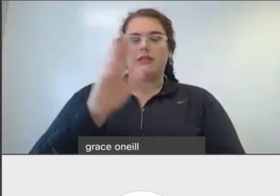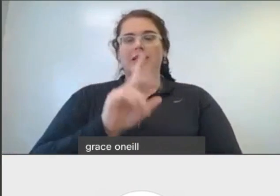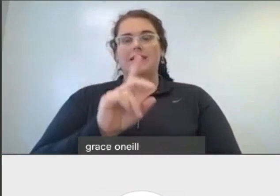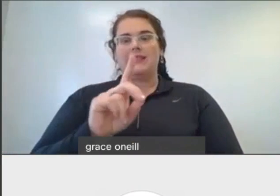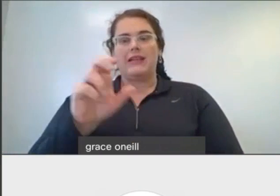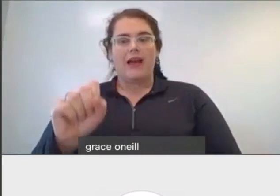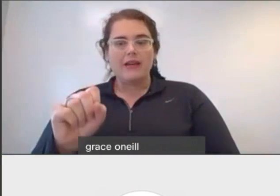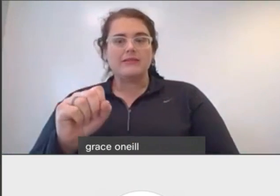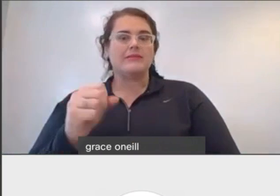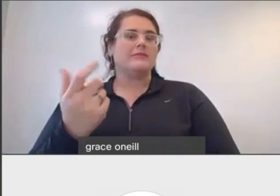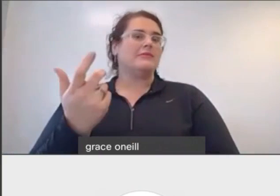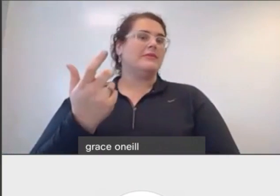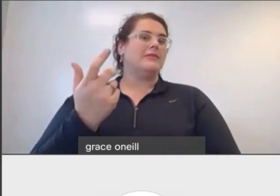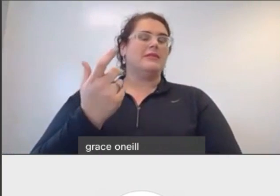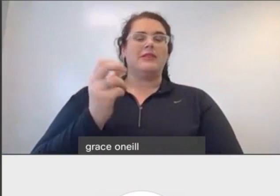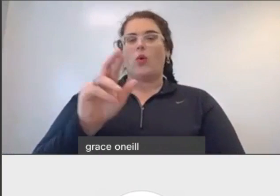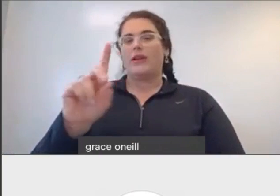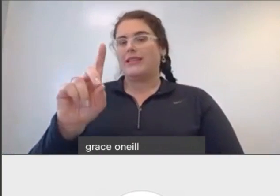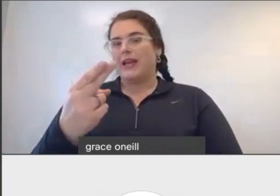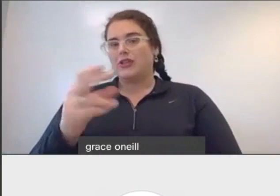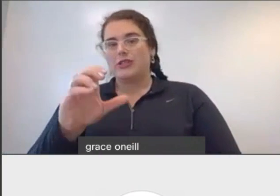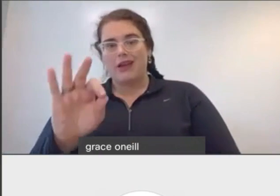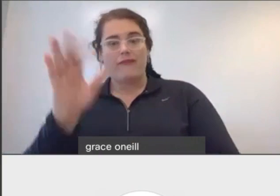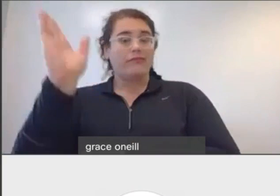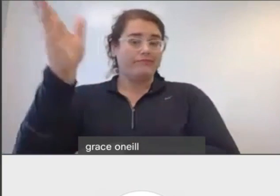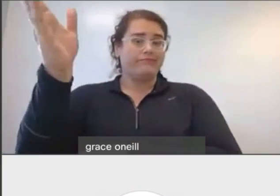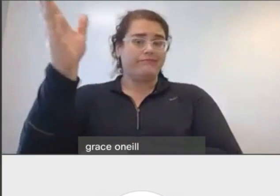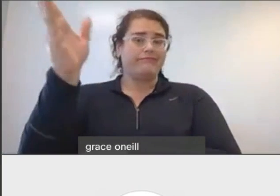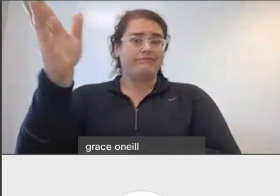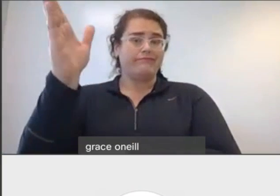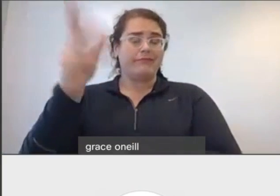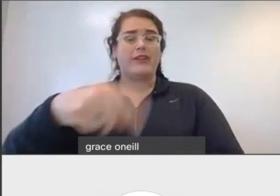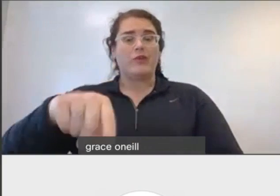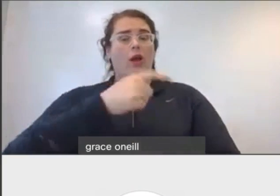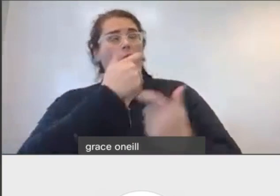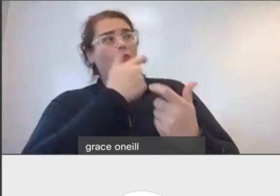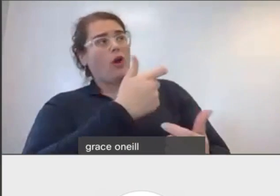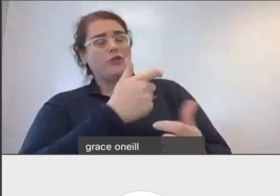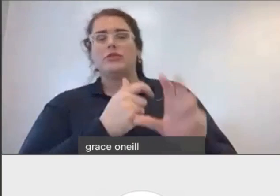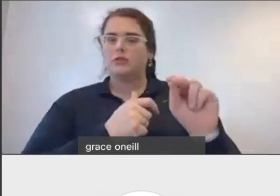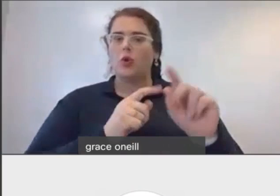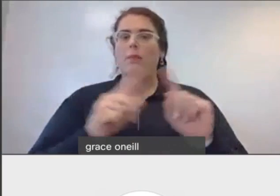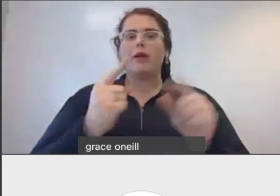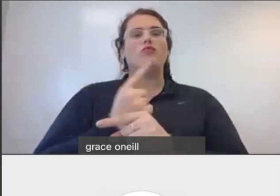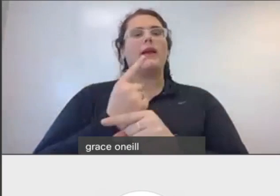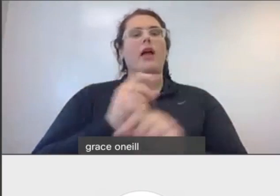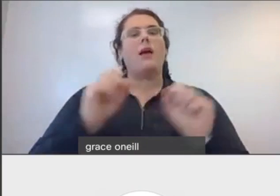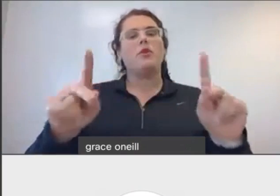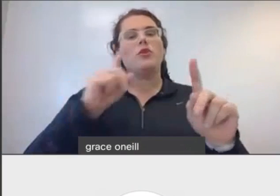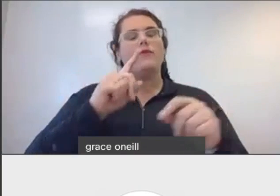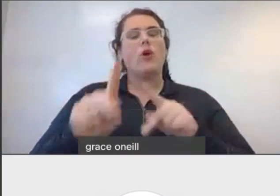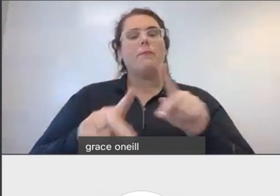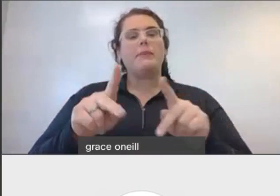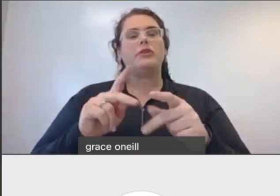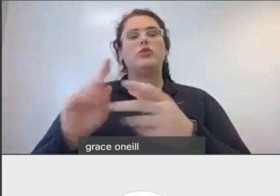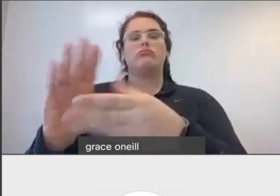Health or DHCF doing presentations, but really have a regular opportunity for people to share